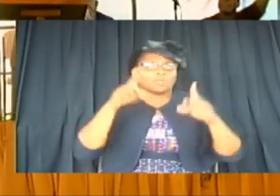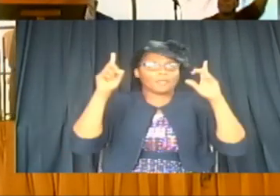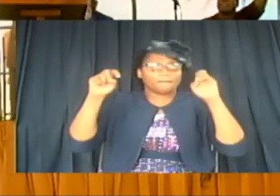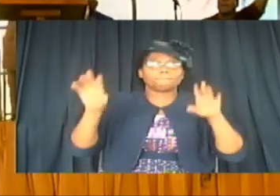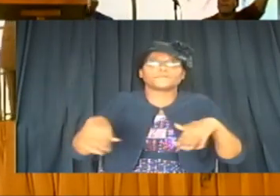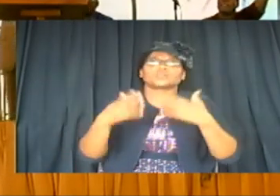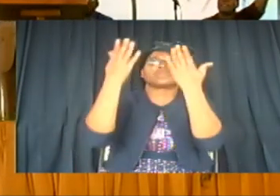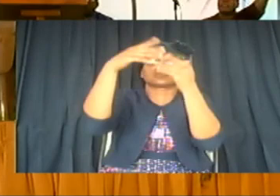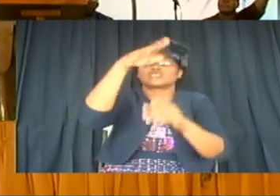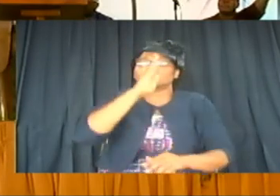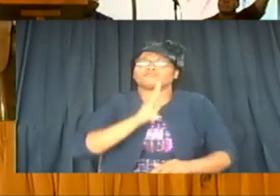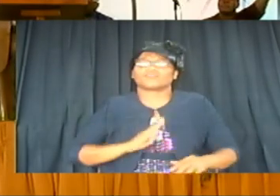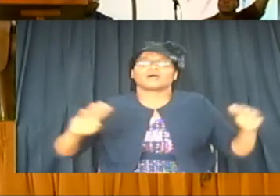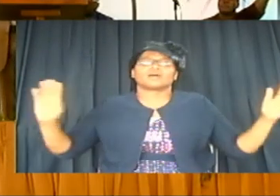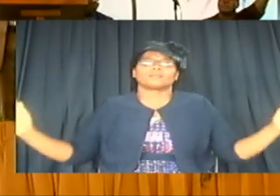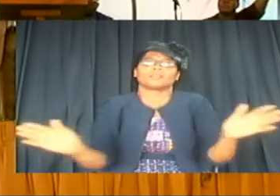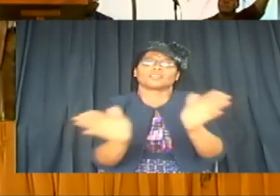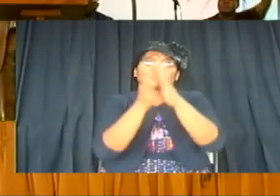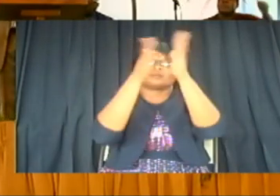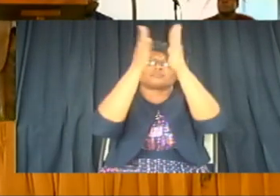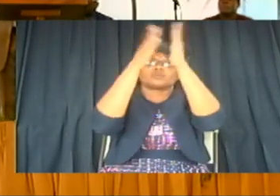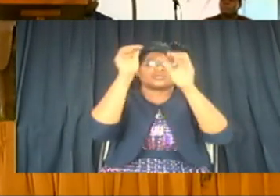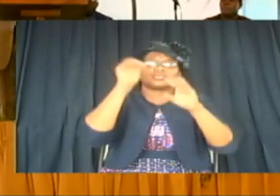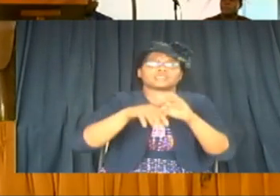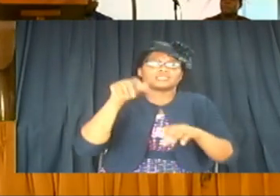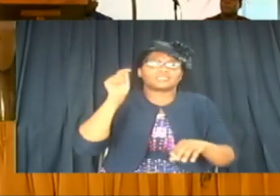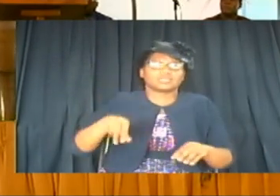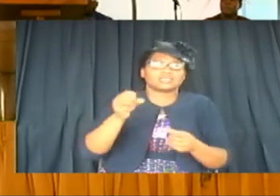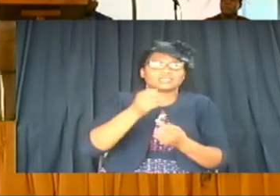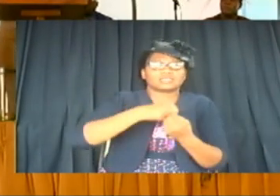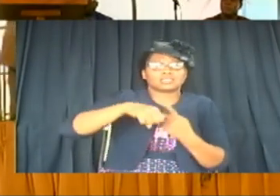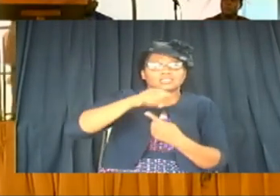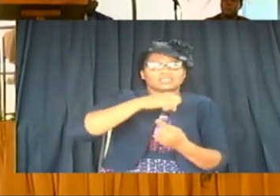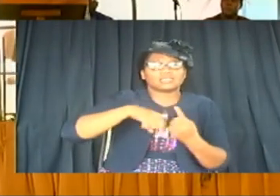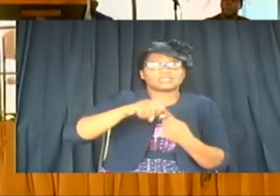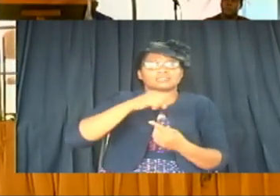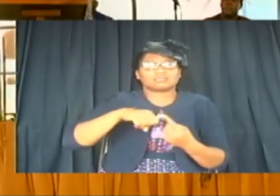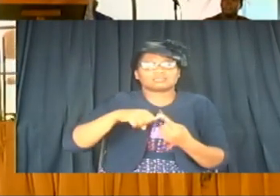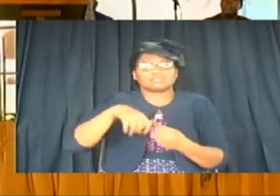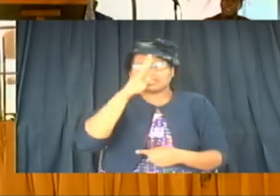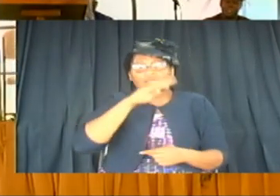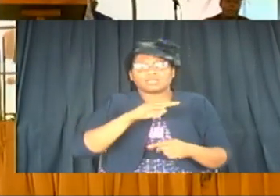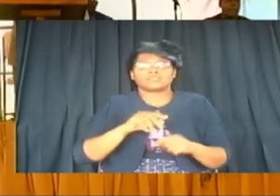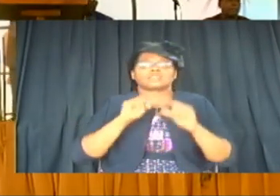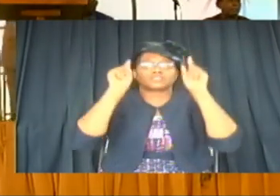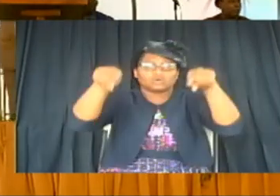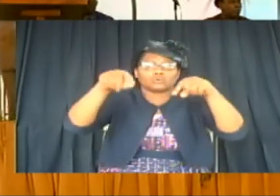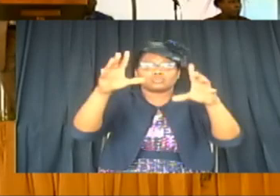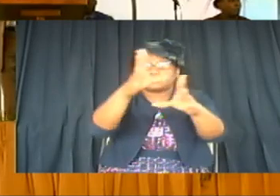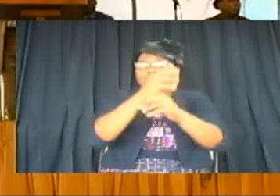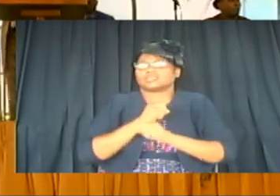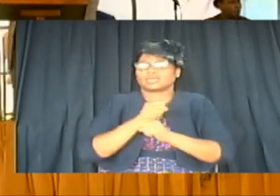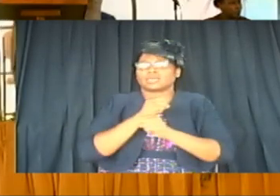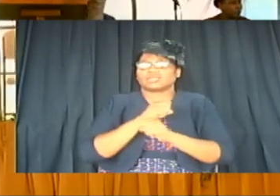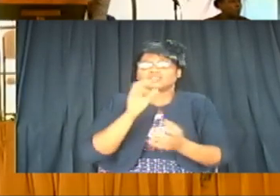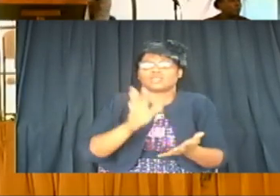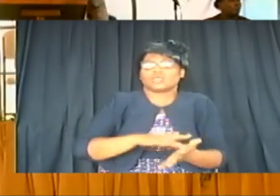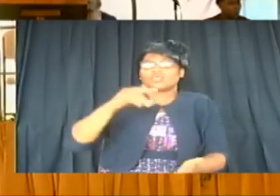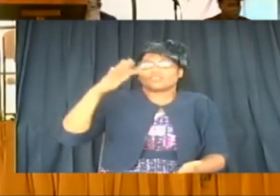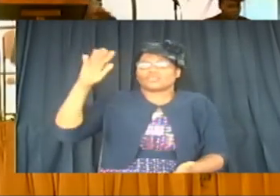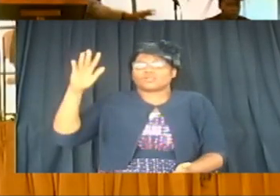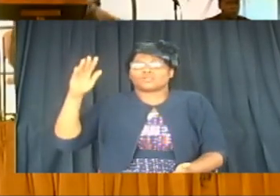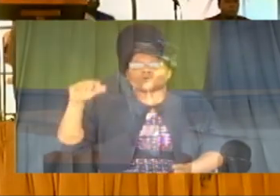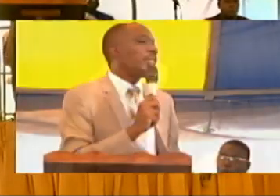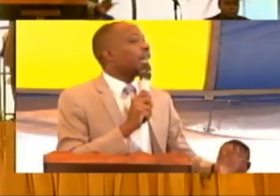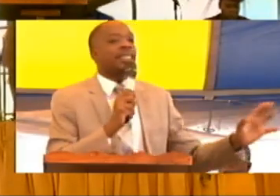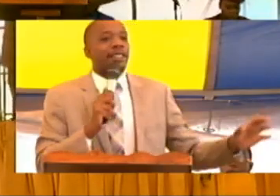praise. Amen. We're going to give God praise because in this season, amen, God is going to get the glory. It's a setup. Devil think